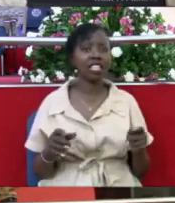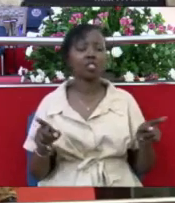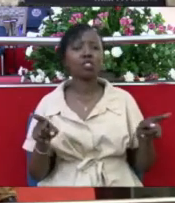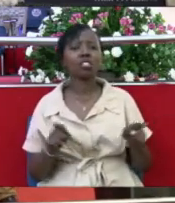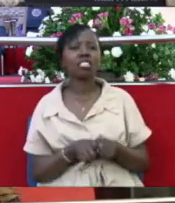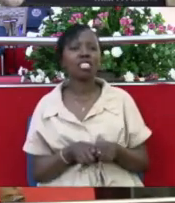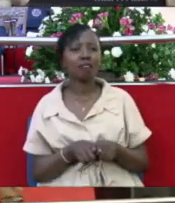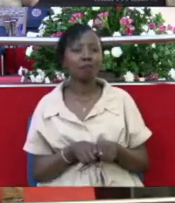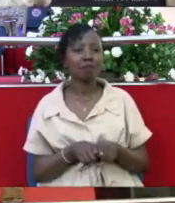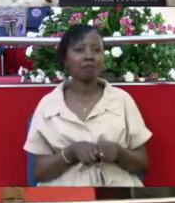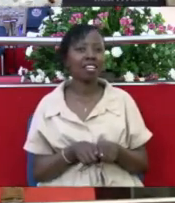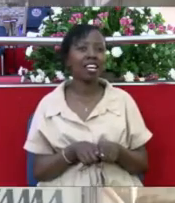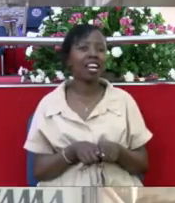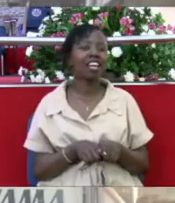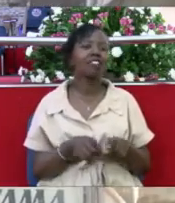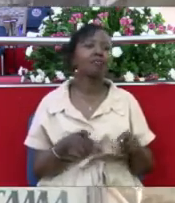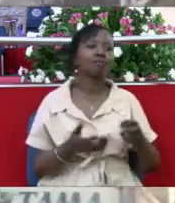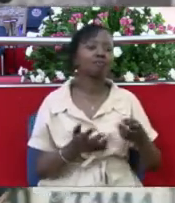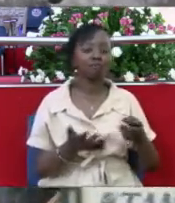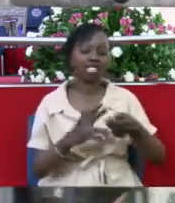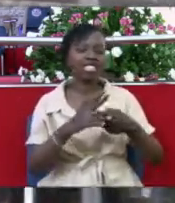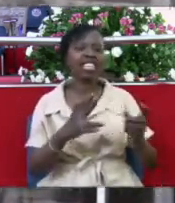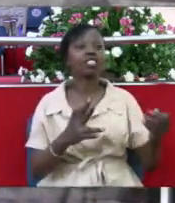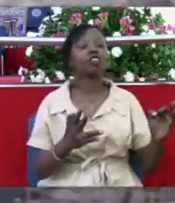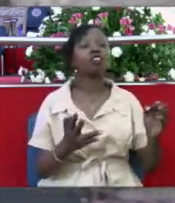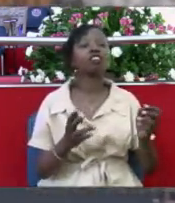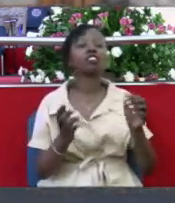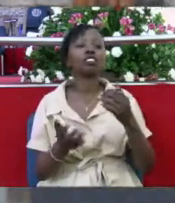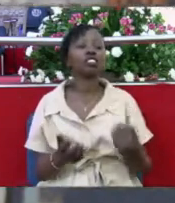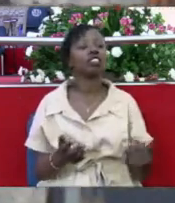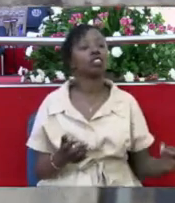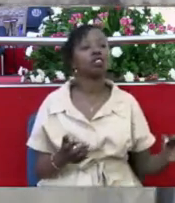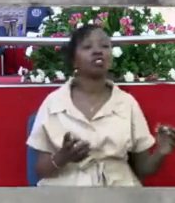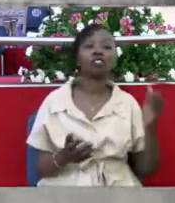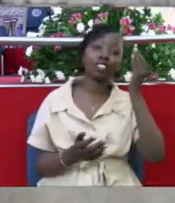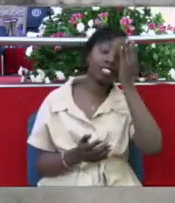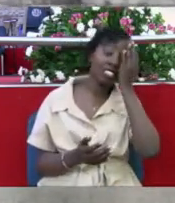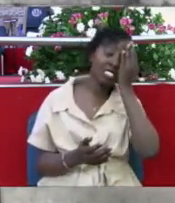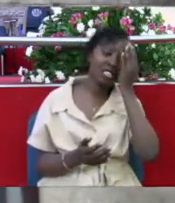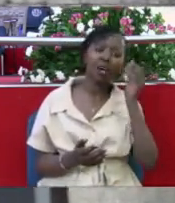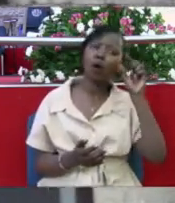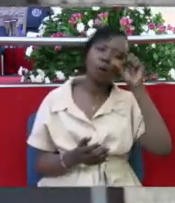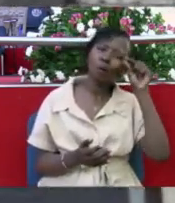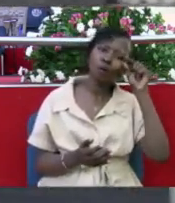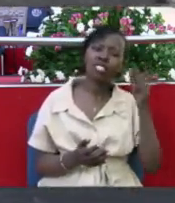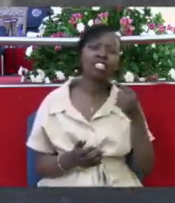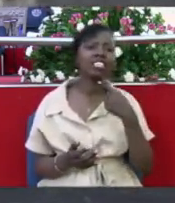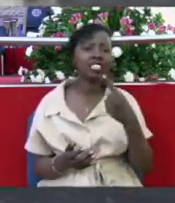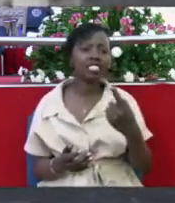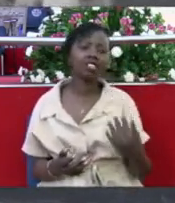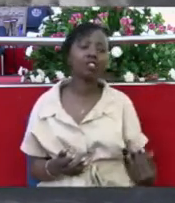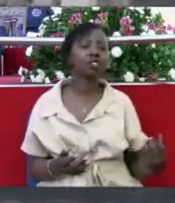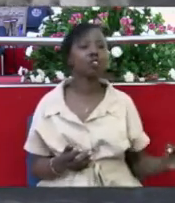restart of Israel. Kwa hivyo hii ni kama mwanzo wa Israeli. Moses is pleading with them. Moses